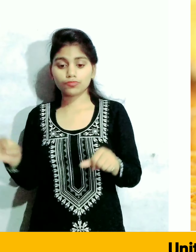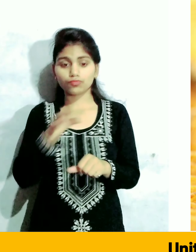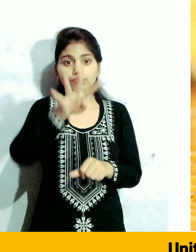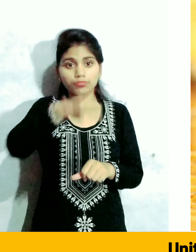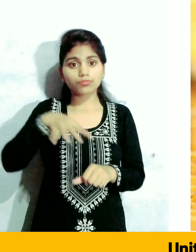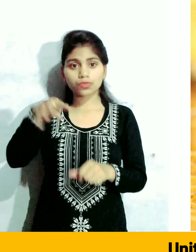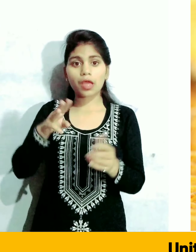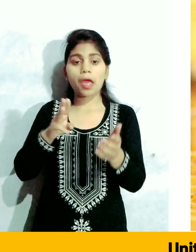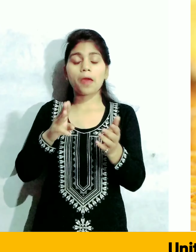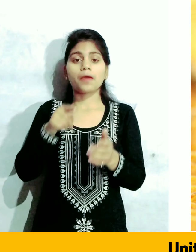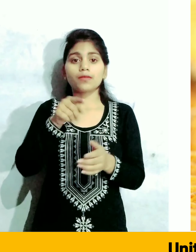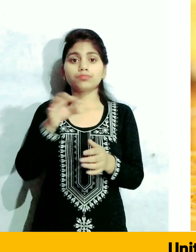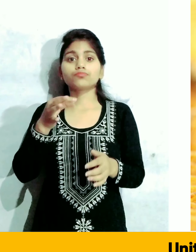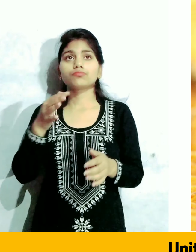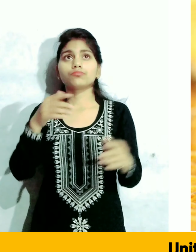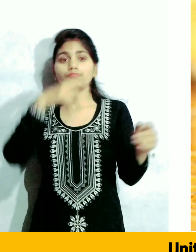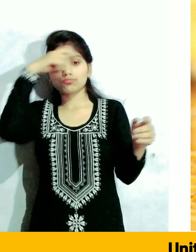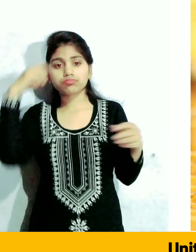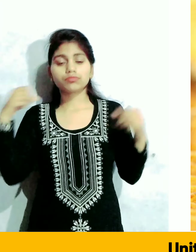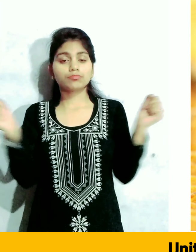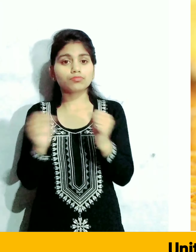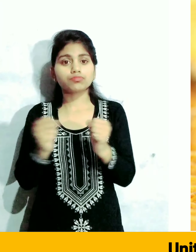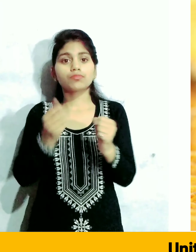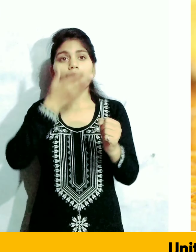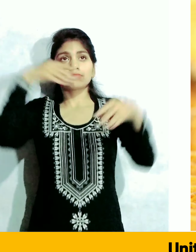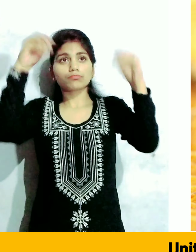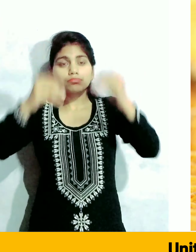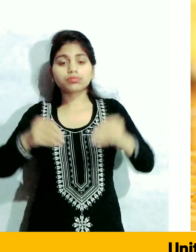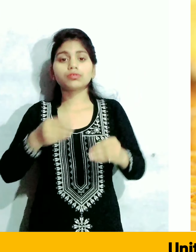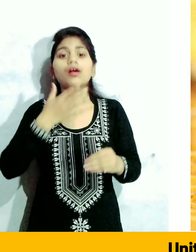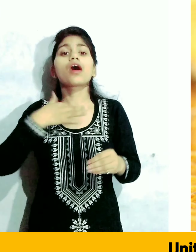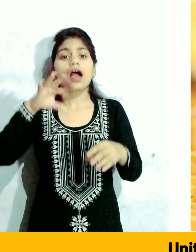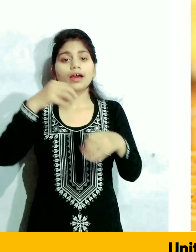of honeybee colonies during honey flow season.